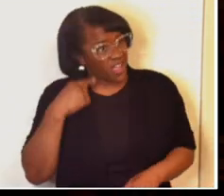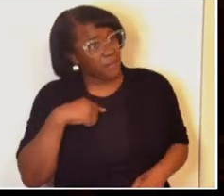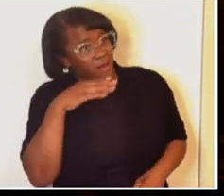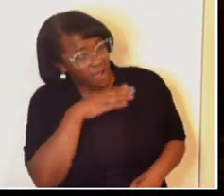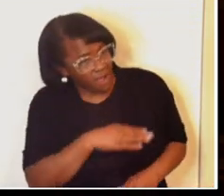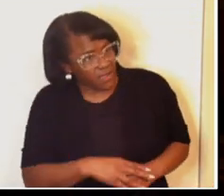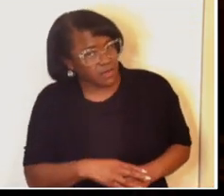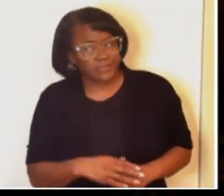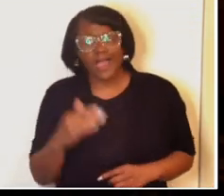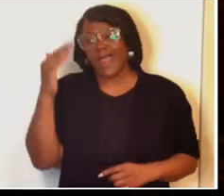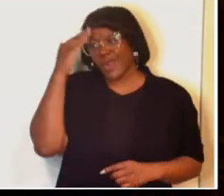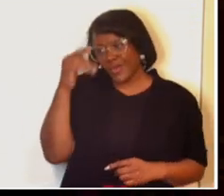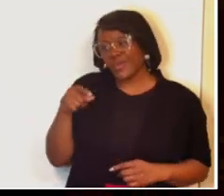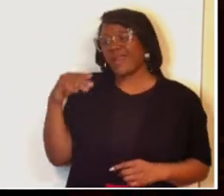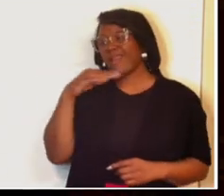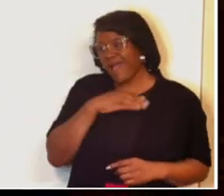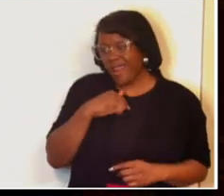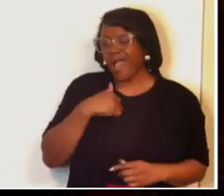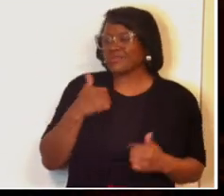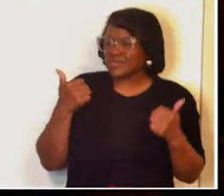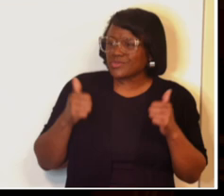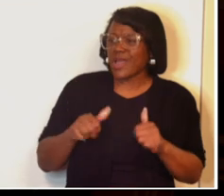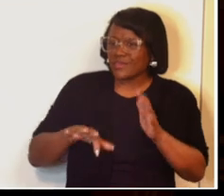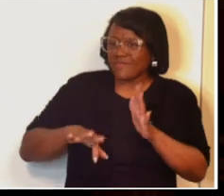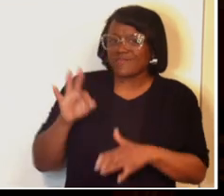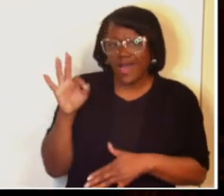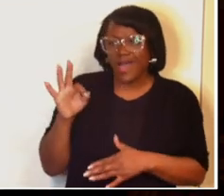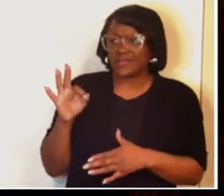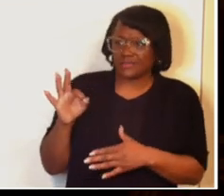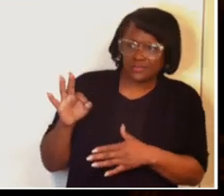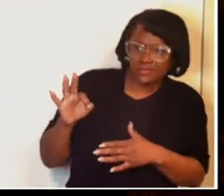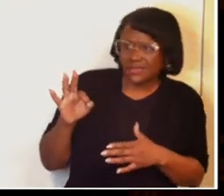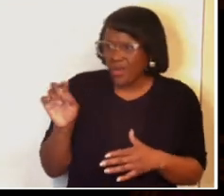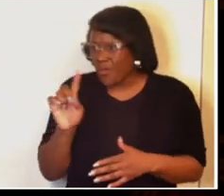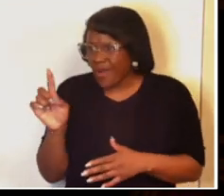just trying to find a nugget of truth in this gold mine of yours.